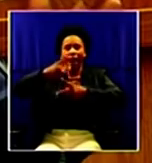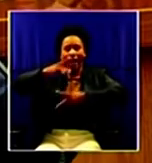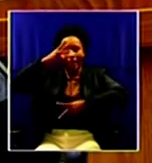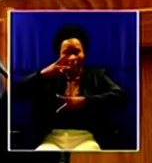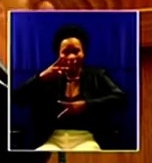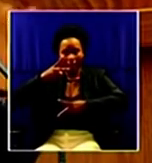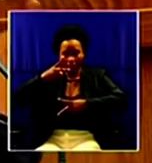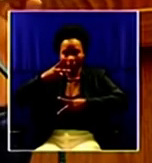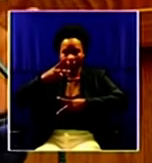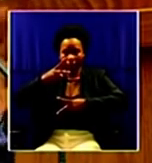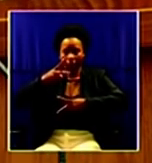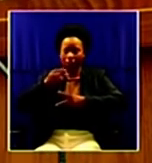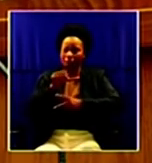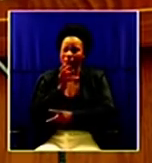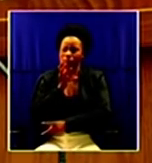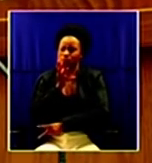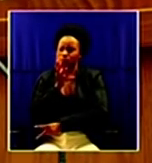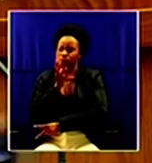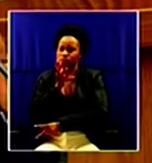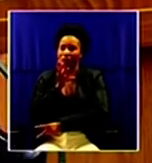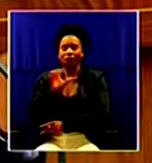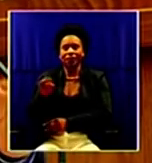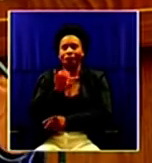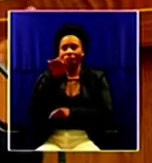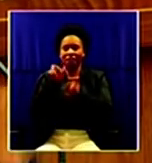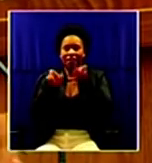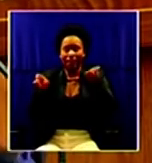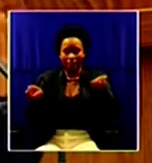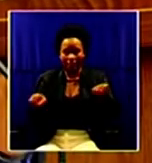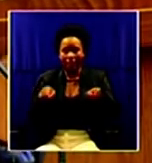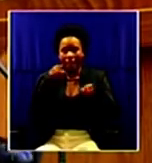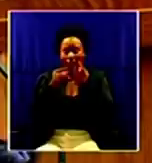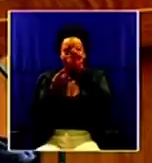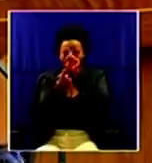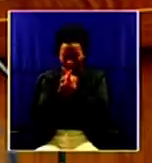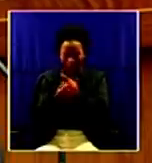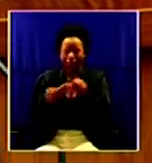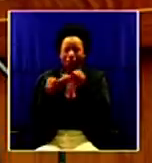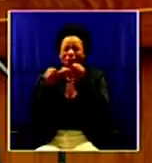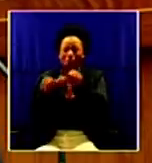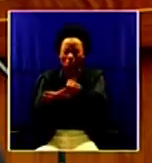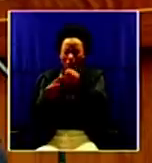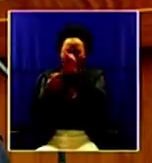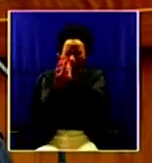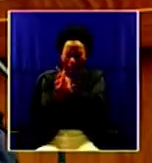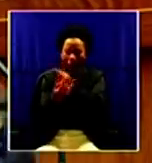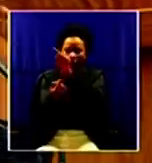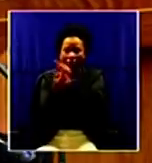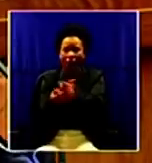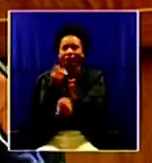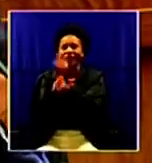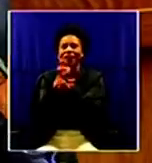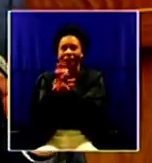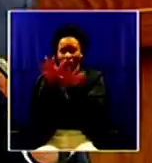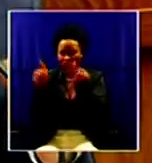to the millions of South Africans who face and continue to face enormous difficulties and